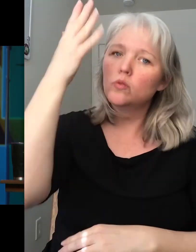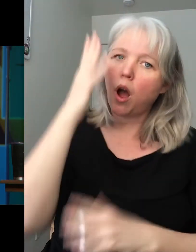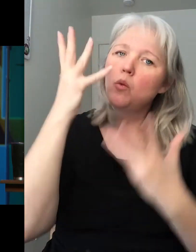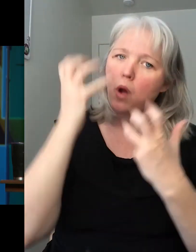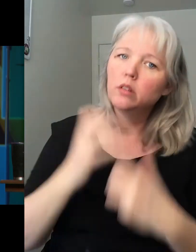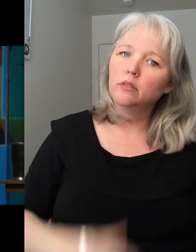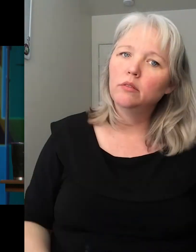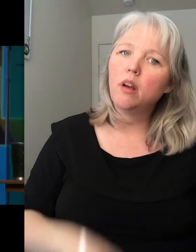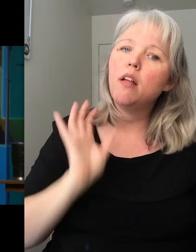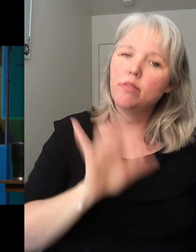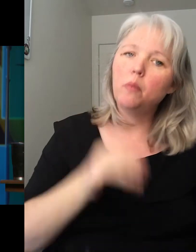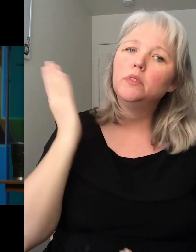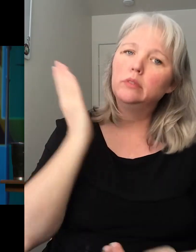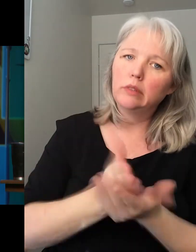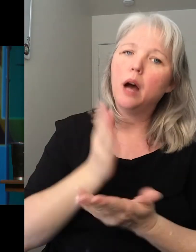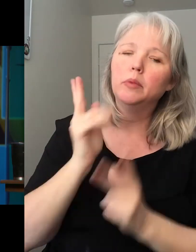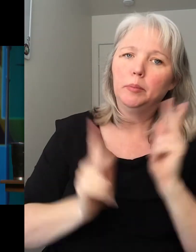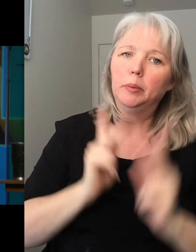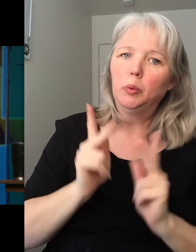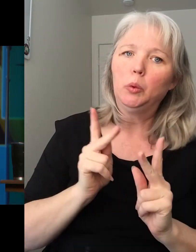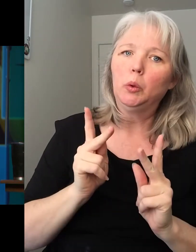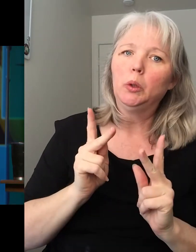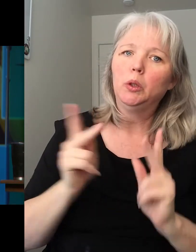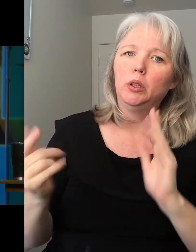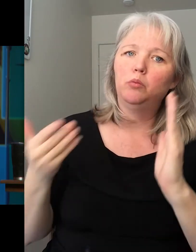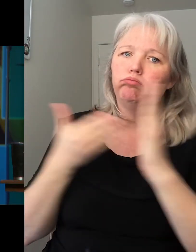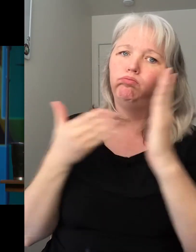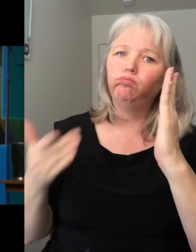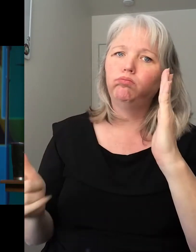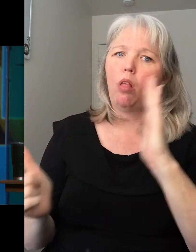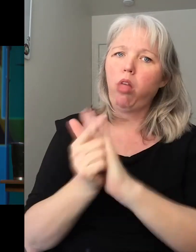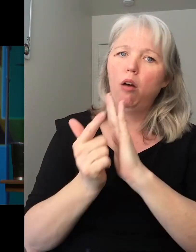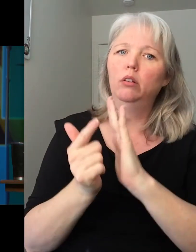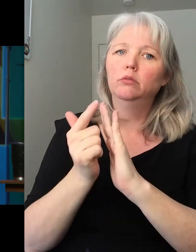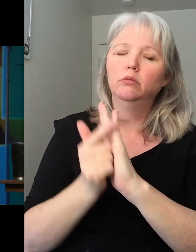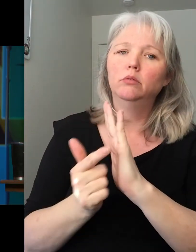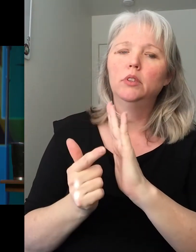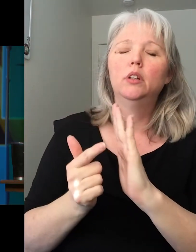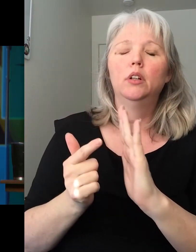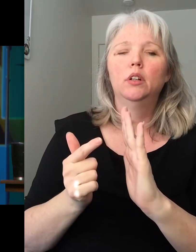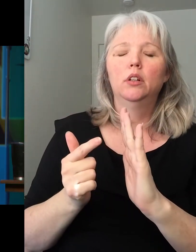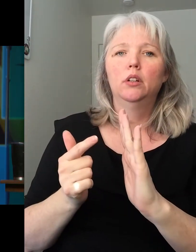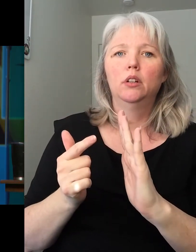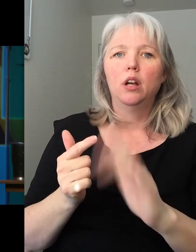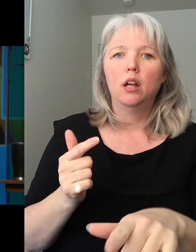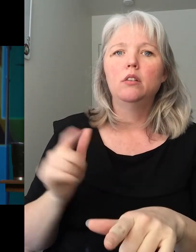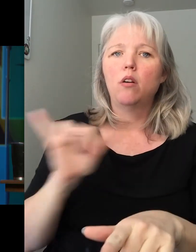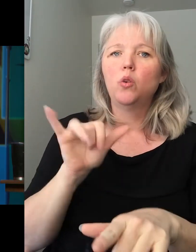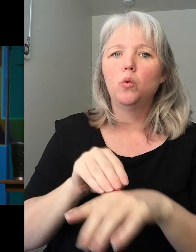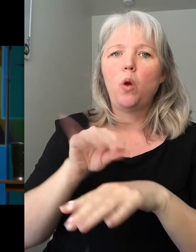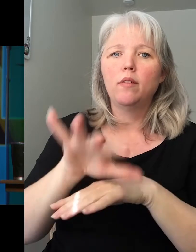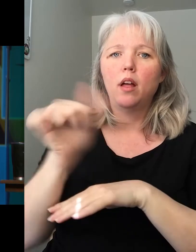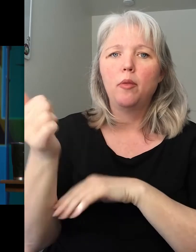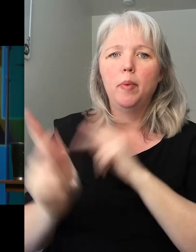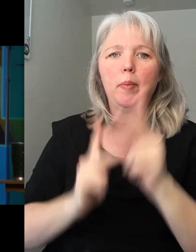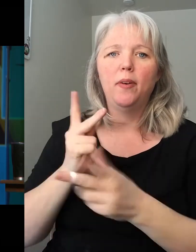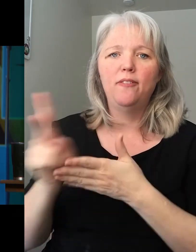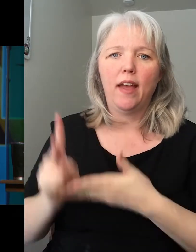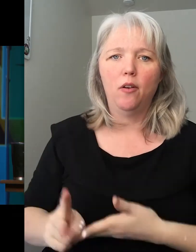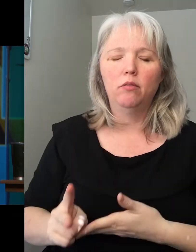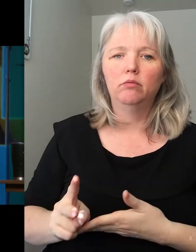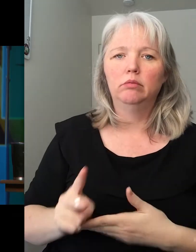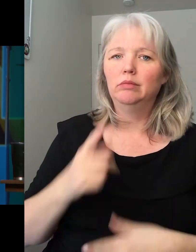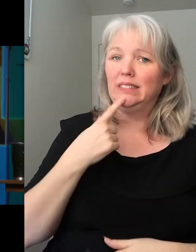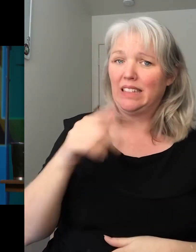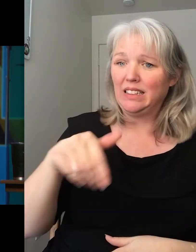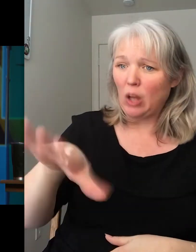that I'm sure God wanted done, and that was to stop those people who were violating his law from doing so and causing others to fail as well. And